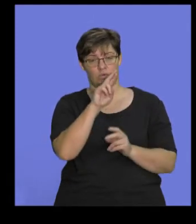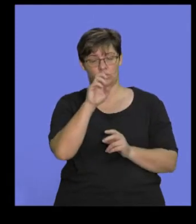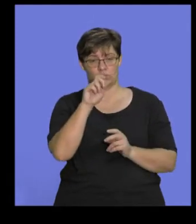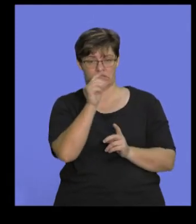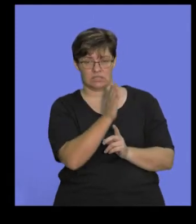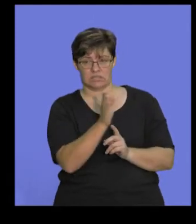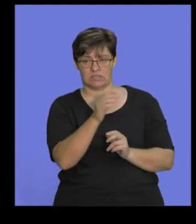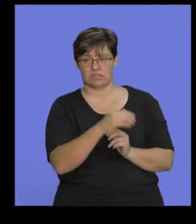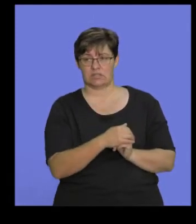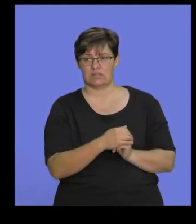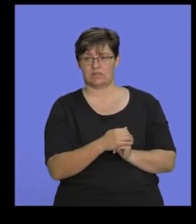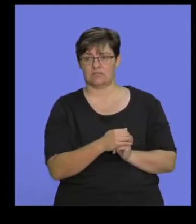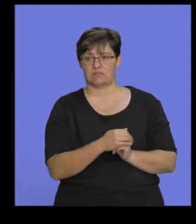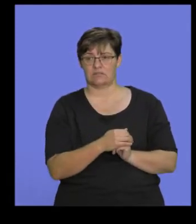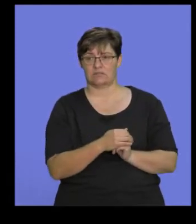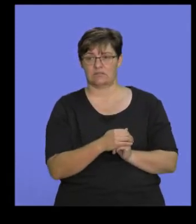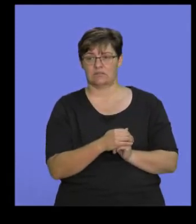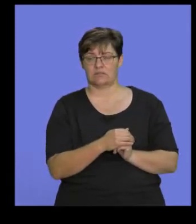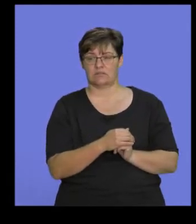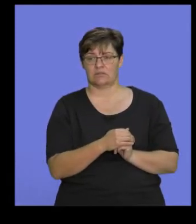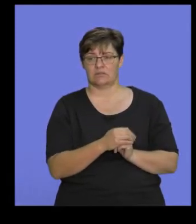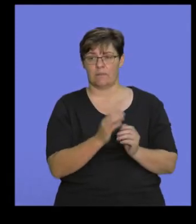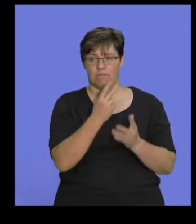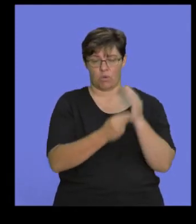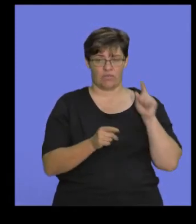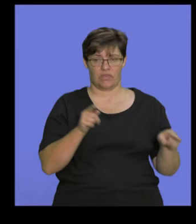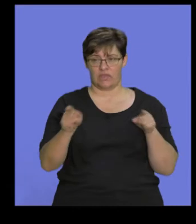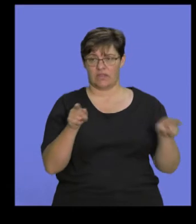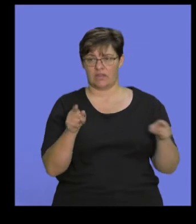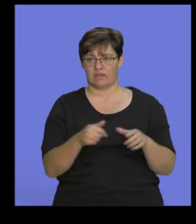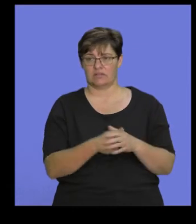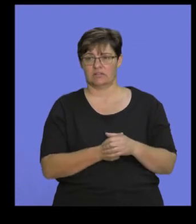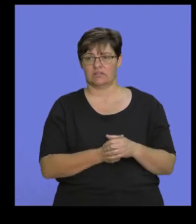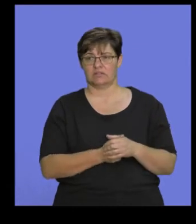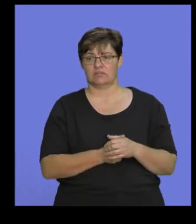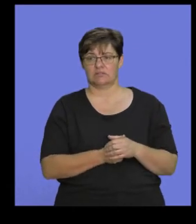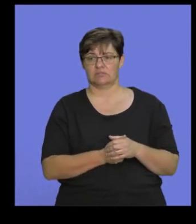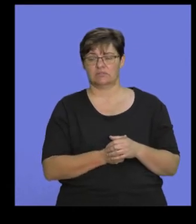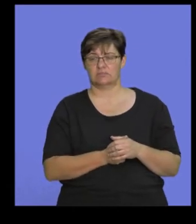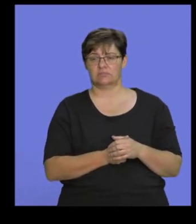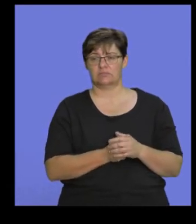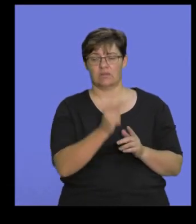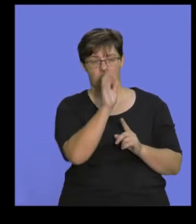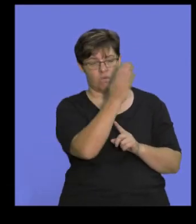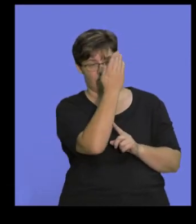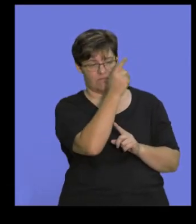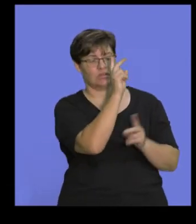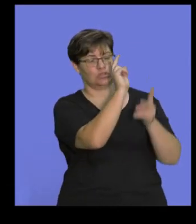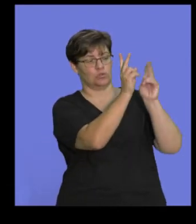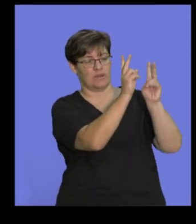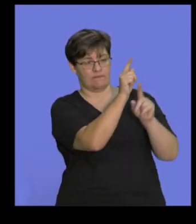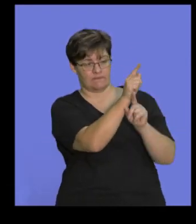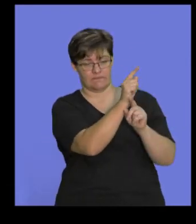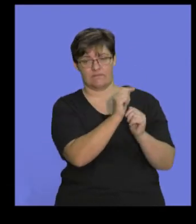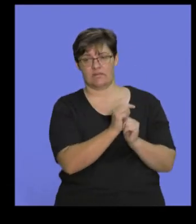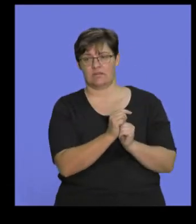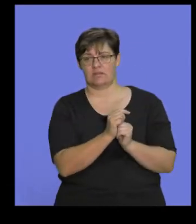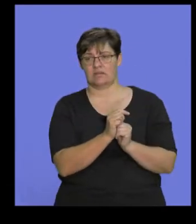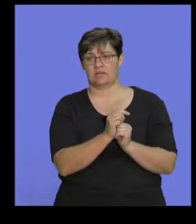root. I will take the 12th root on both sides. So let's just go up there and remove that. That's